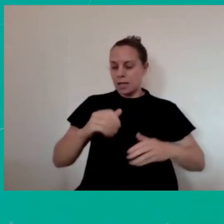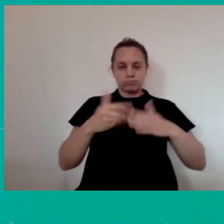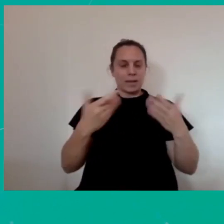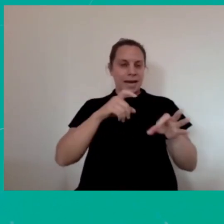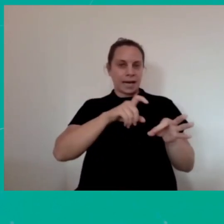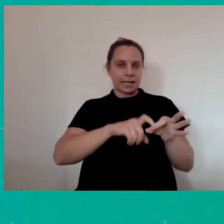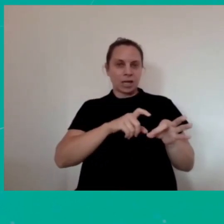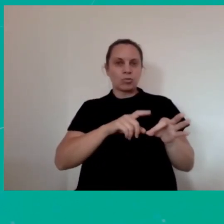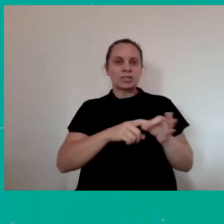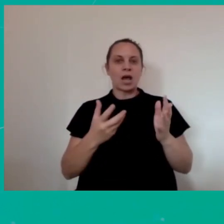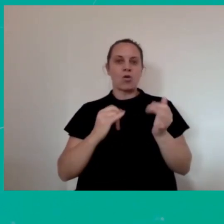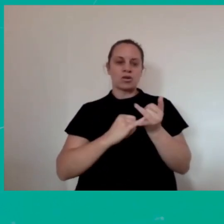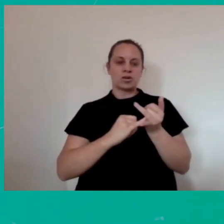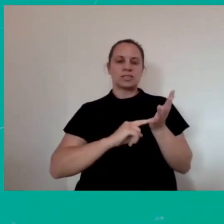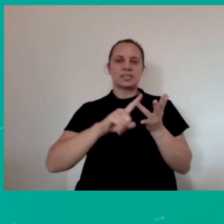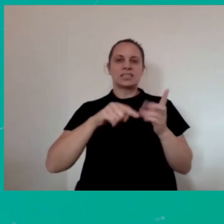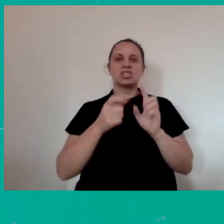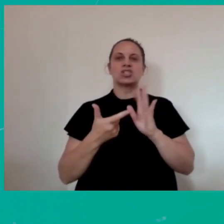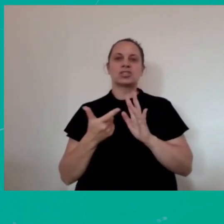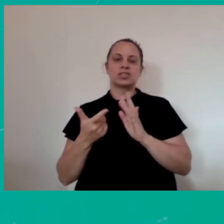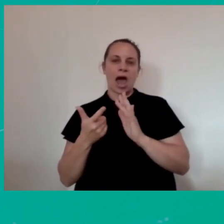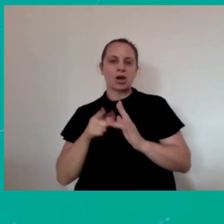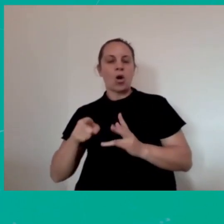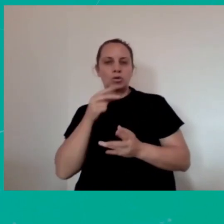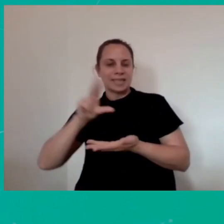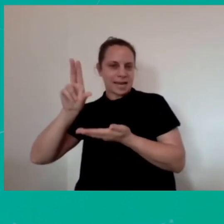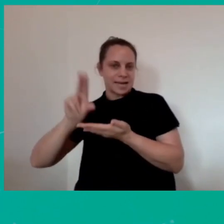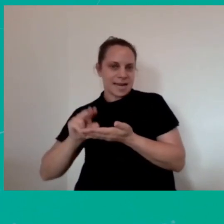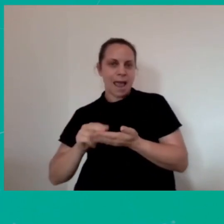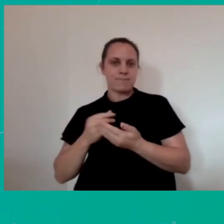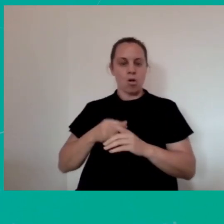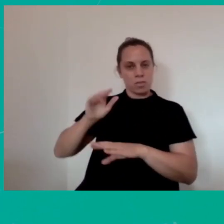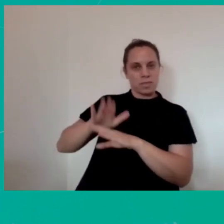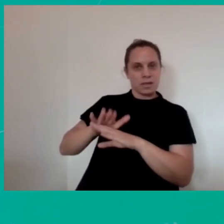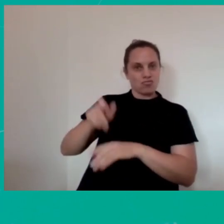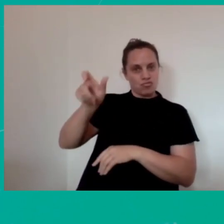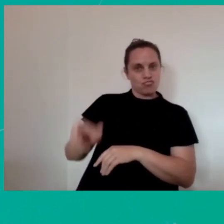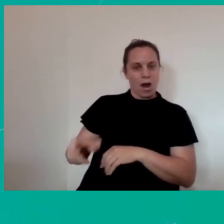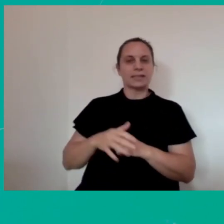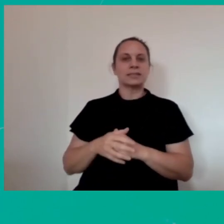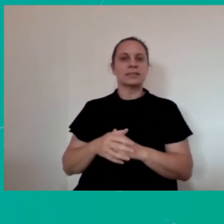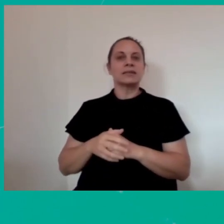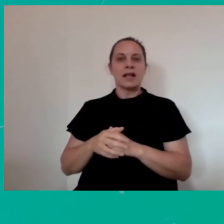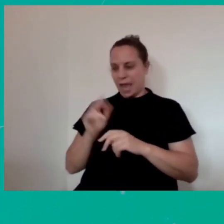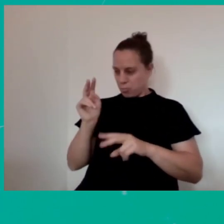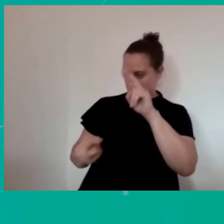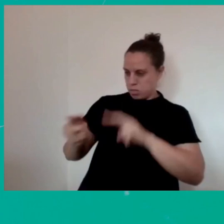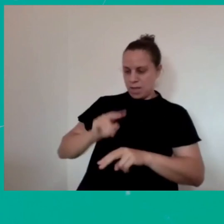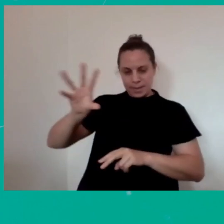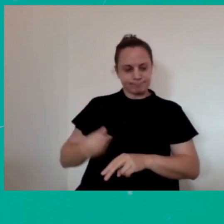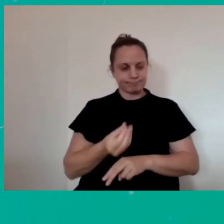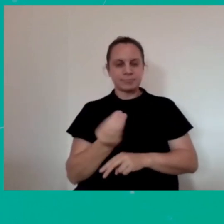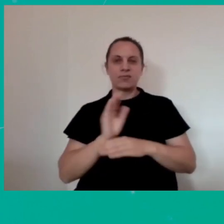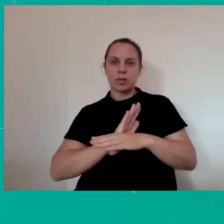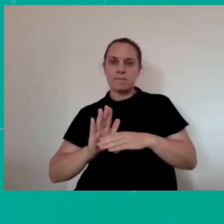Slido platform. Look to the right of your screen. They will be moderated and sent through to the panel. If you are watching